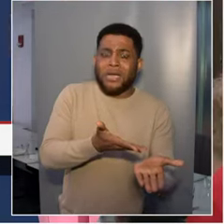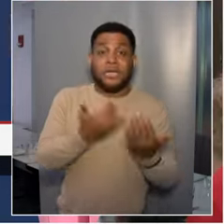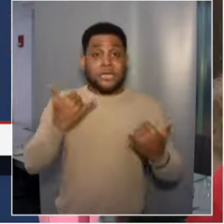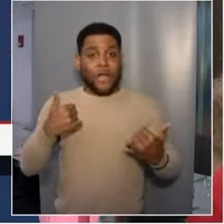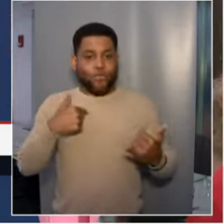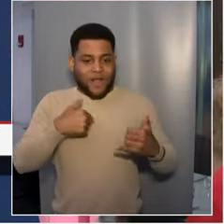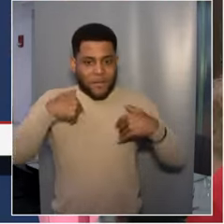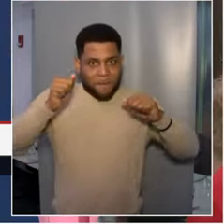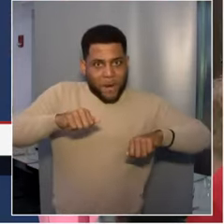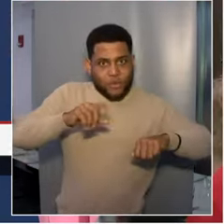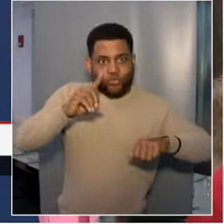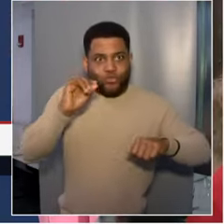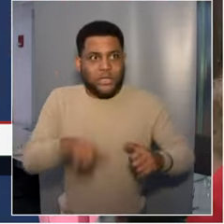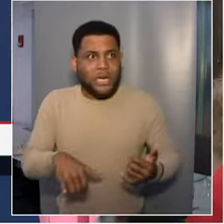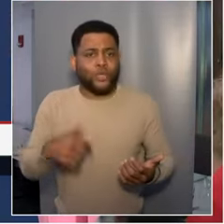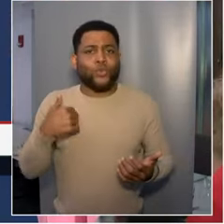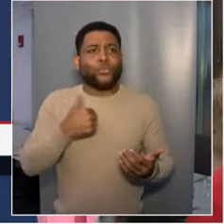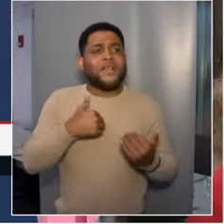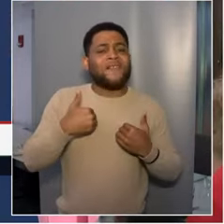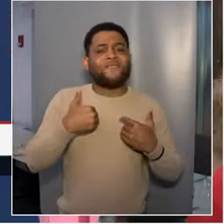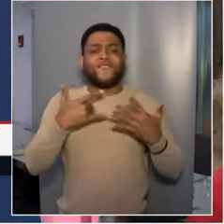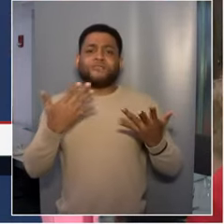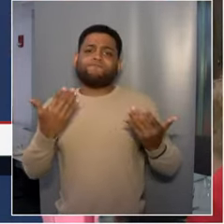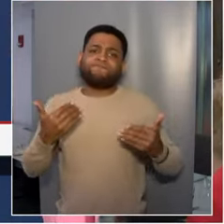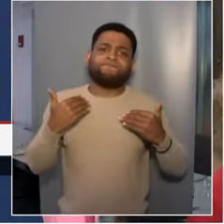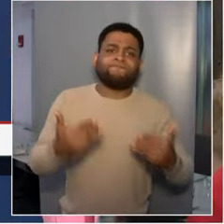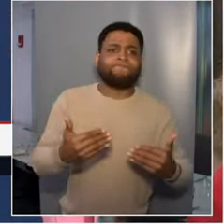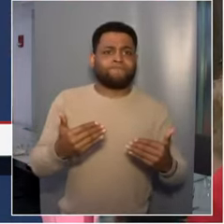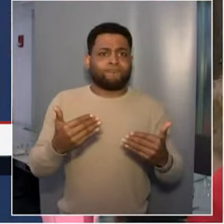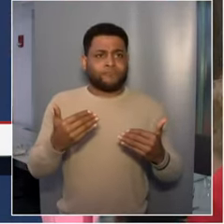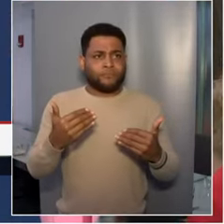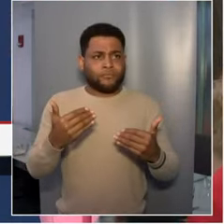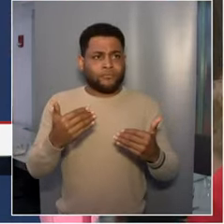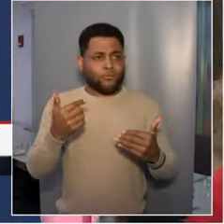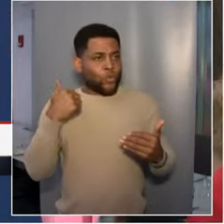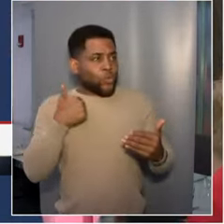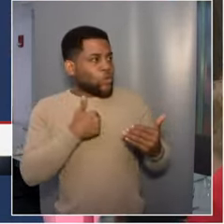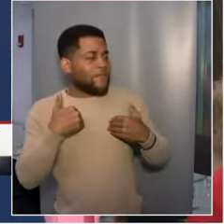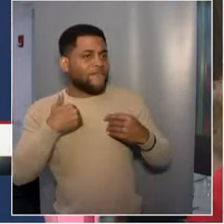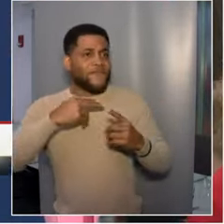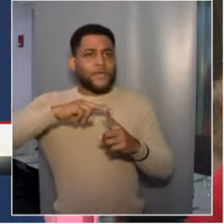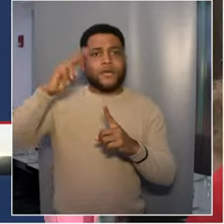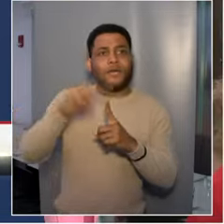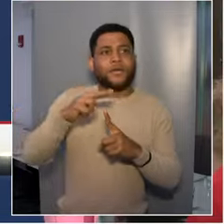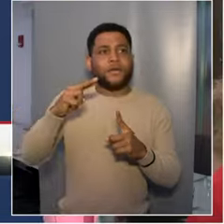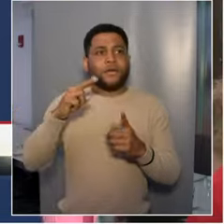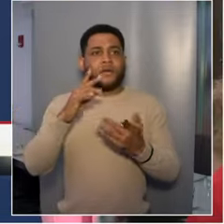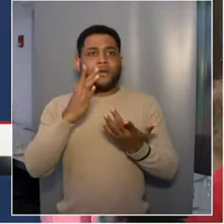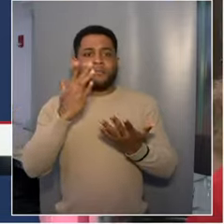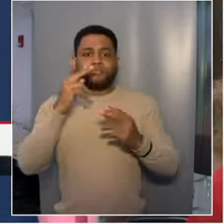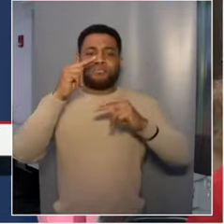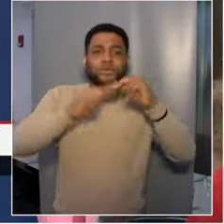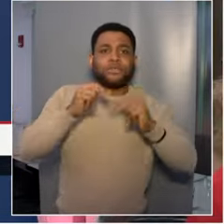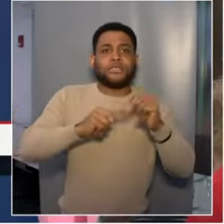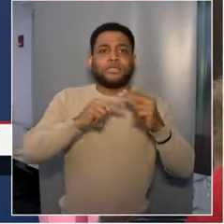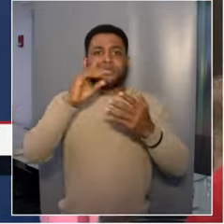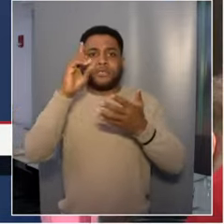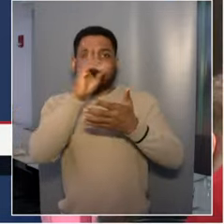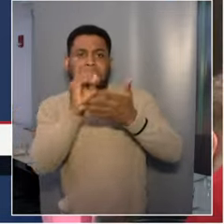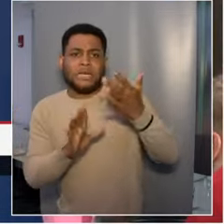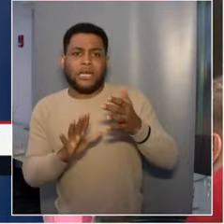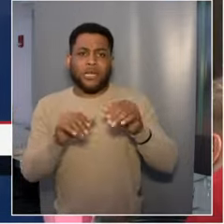palette. And we're using world-class architects, and we'll come up with something that's really, really great.